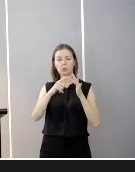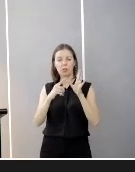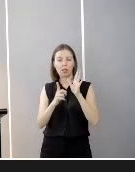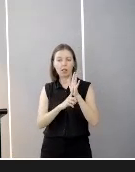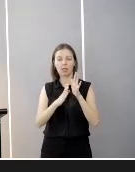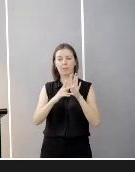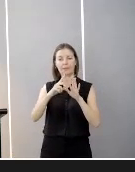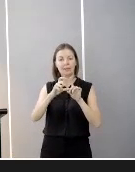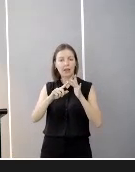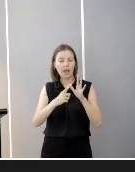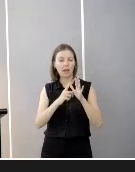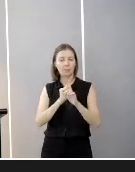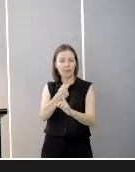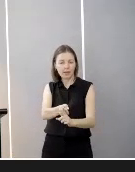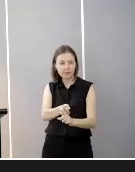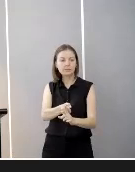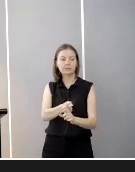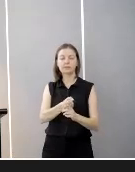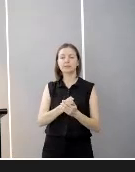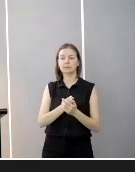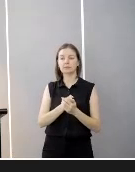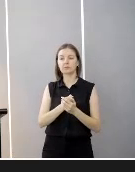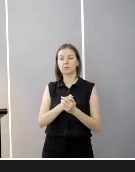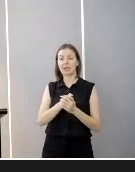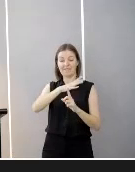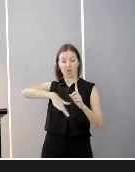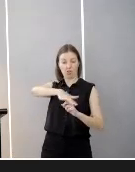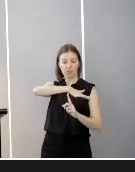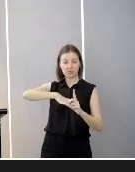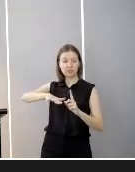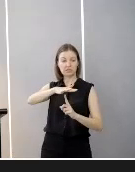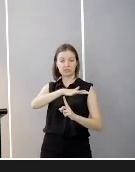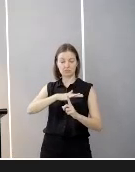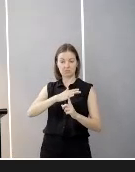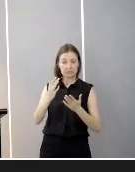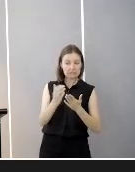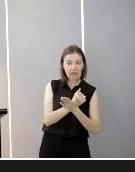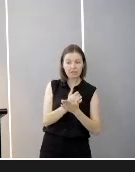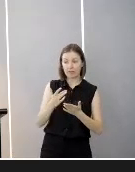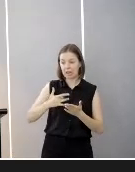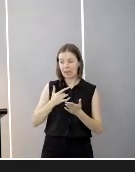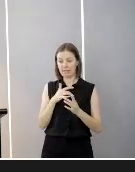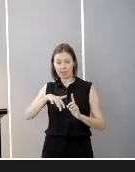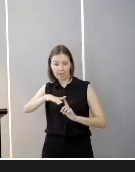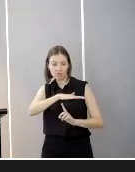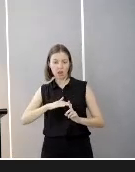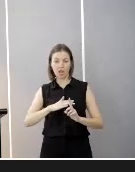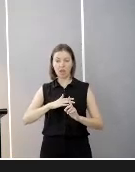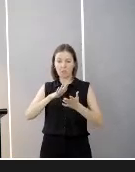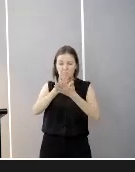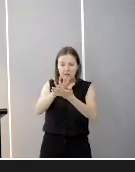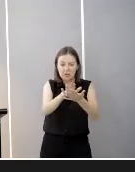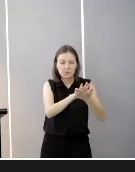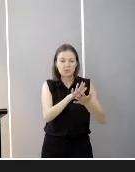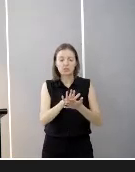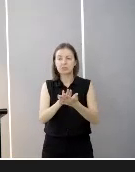for some people, factors at the level of the environment, so how safe is a neighborhood, how much pollution is around,